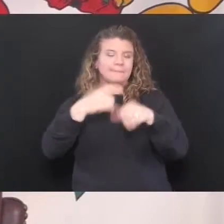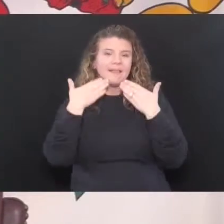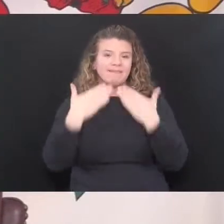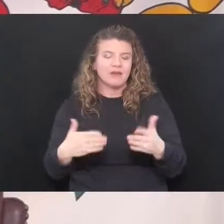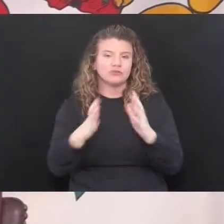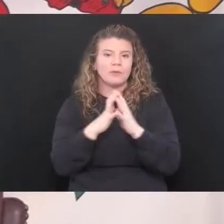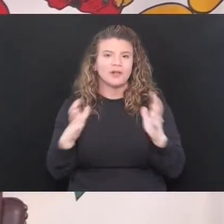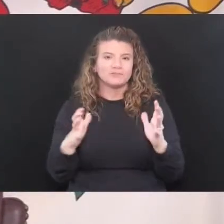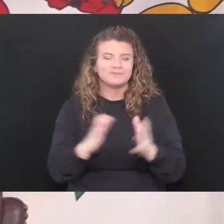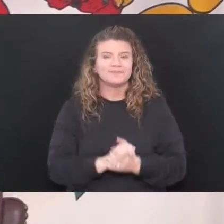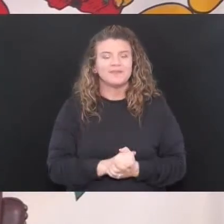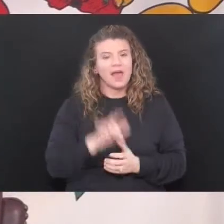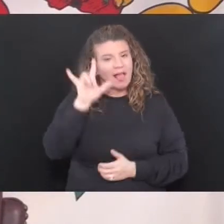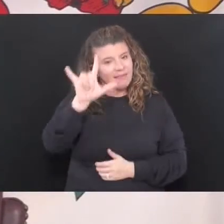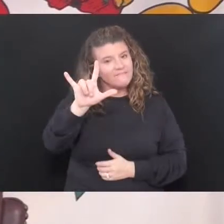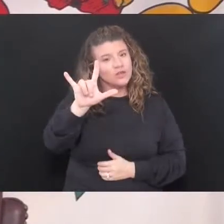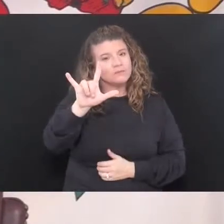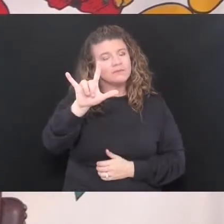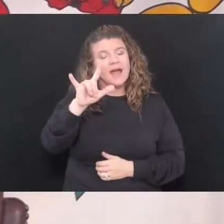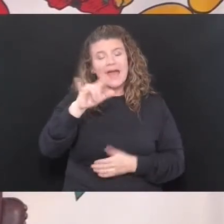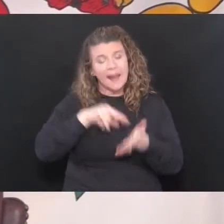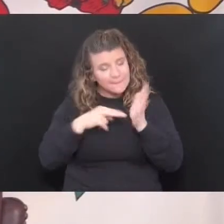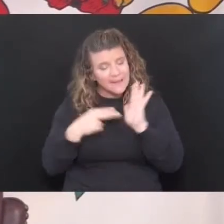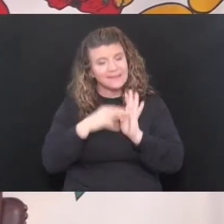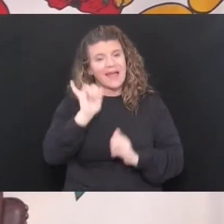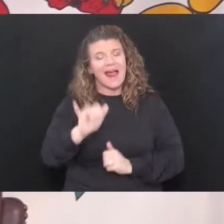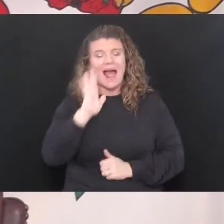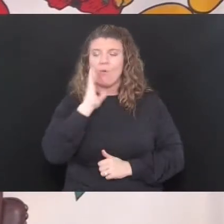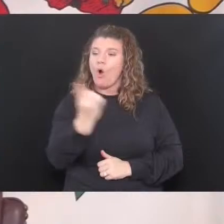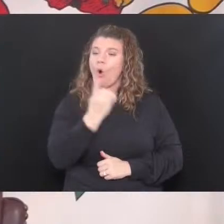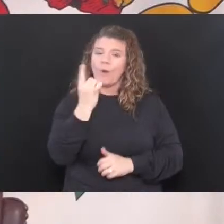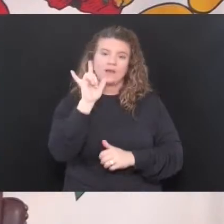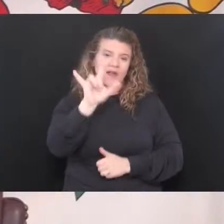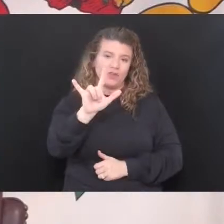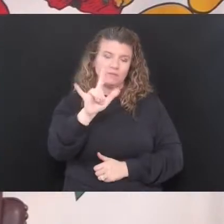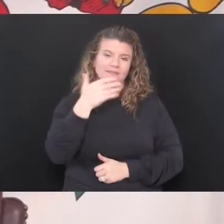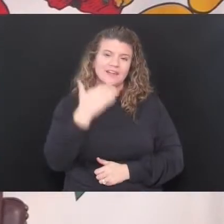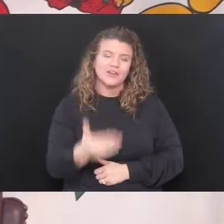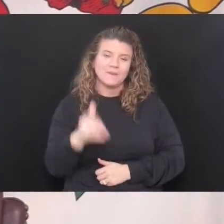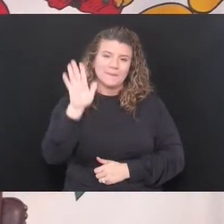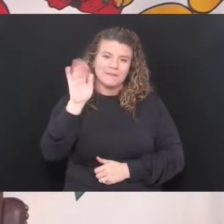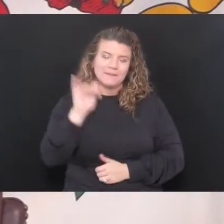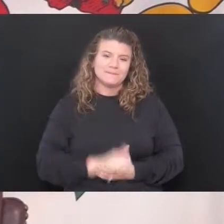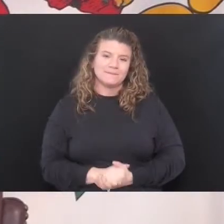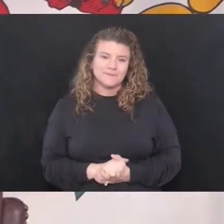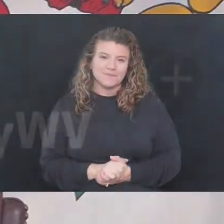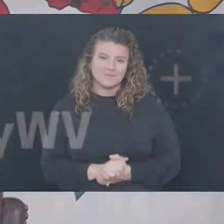so much. I love you, and I mean it. I always will. Thank you again.